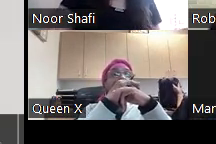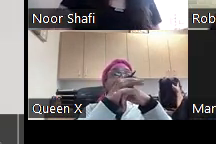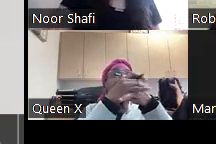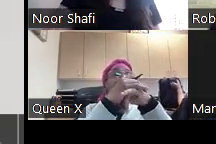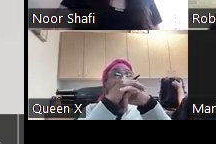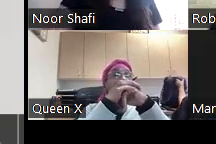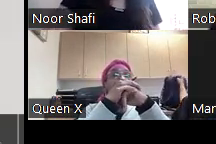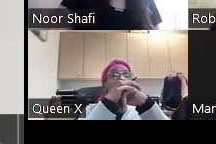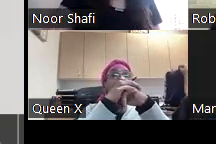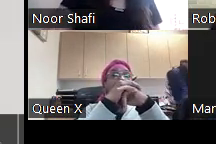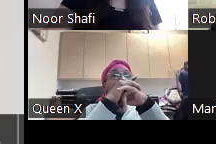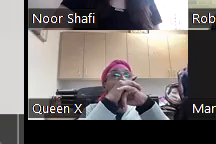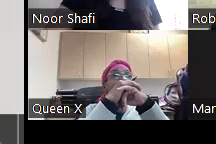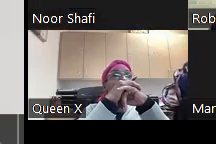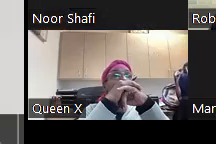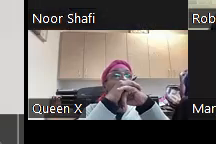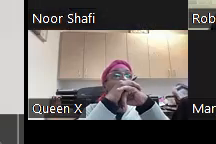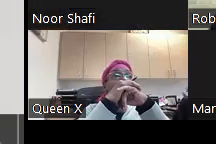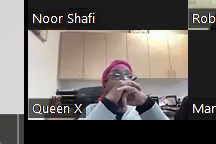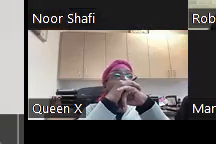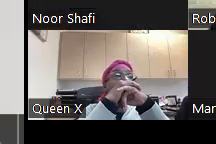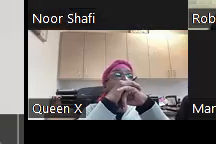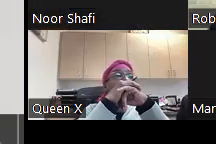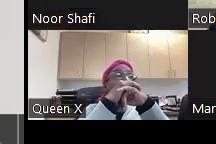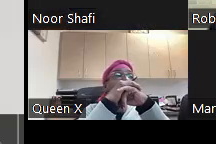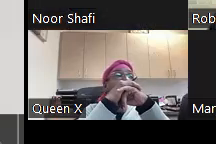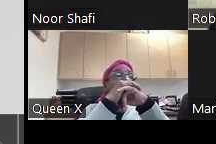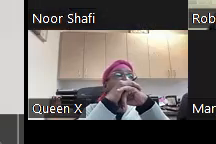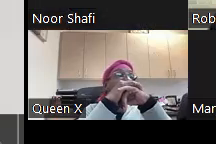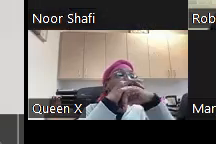and how they can, what it would look like if it was healthy.